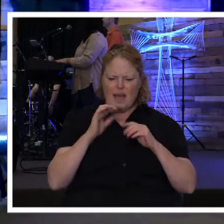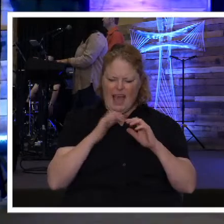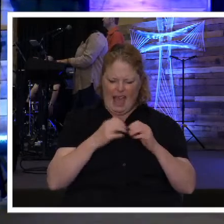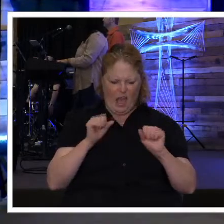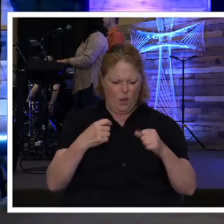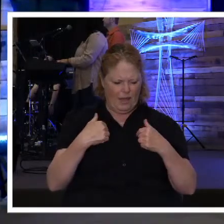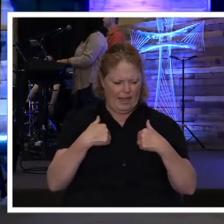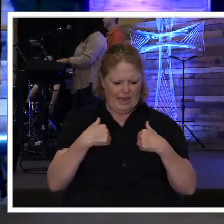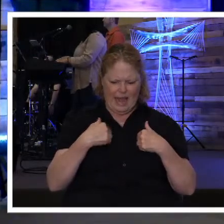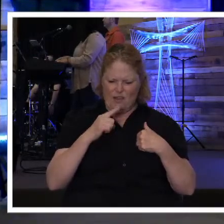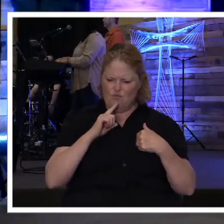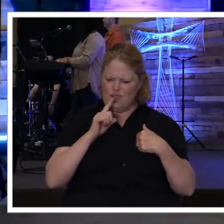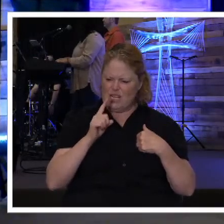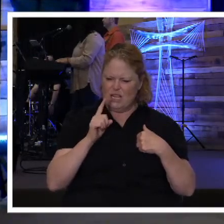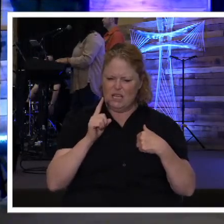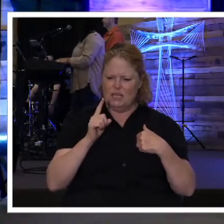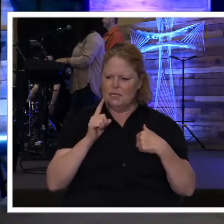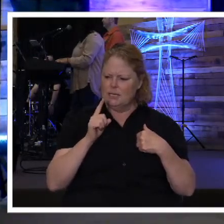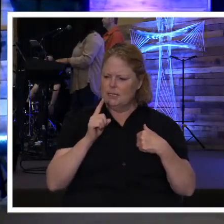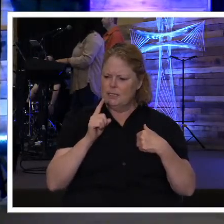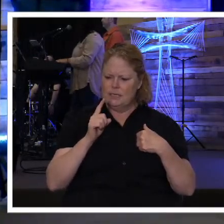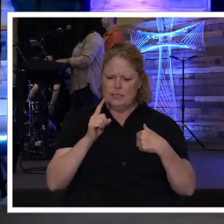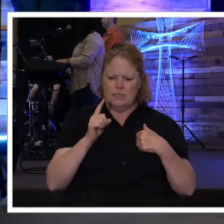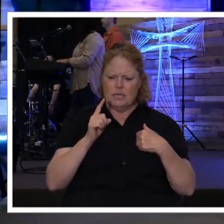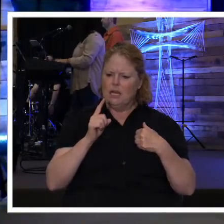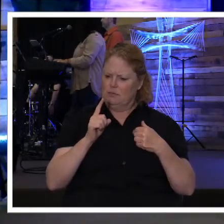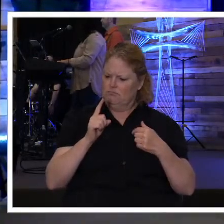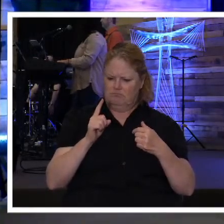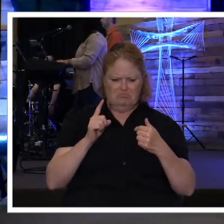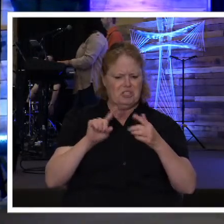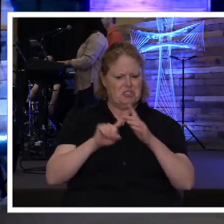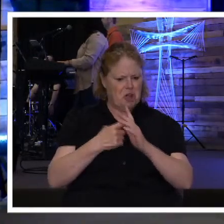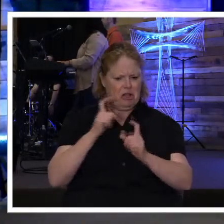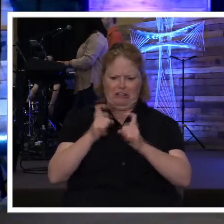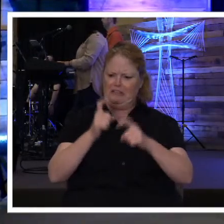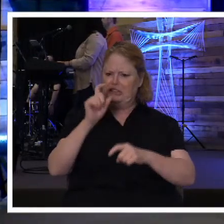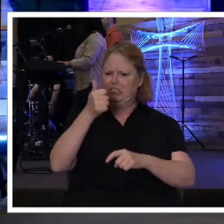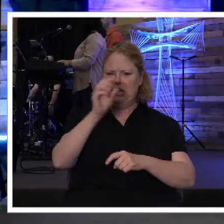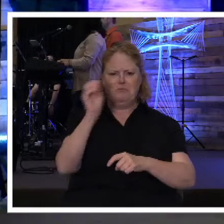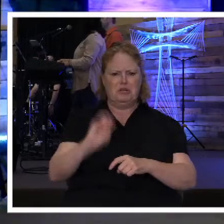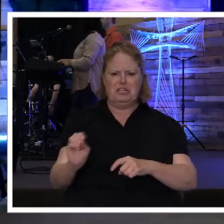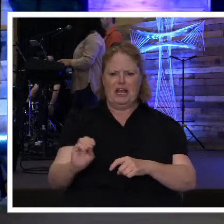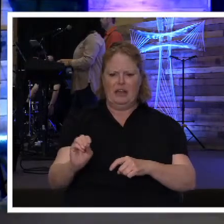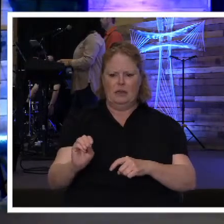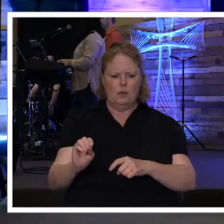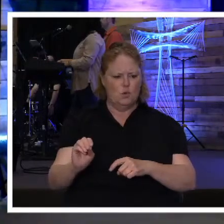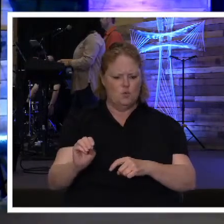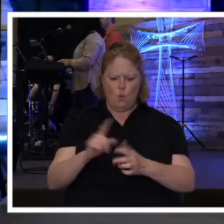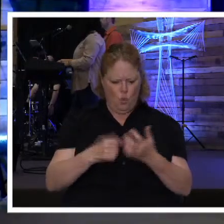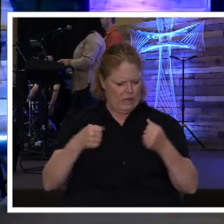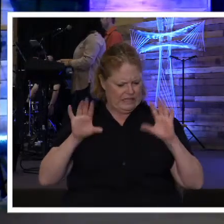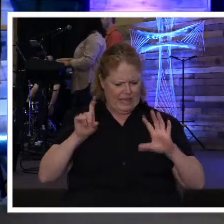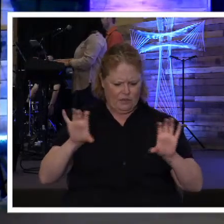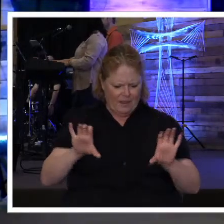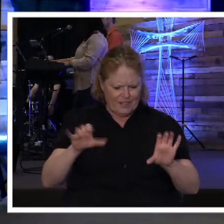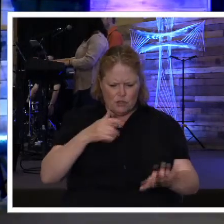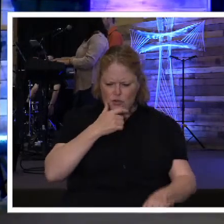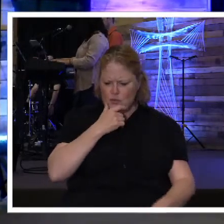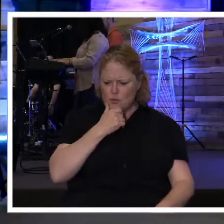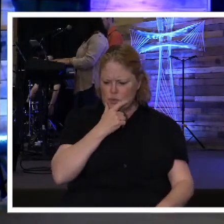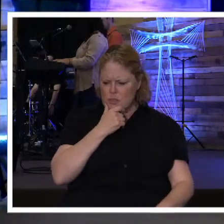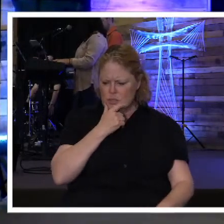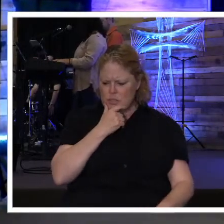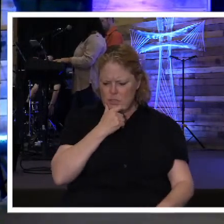aggressively achieve moving to that 10%? Figure out what sacrifices you're going to have to make in order to get